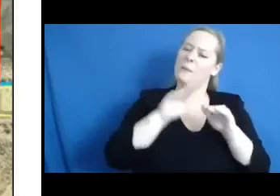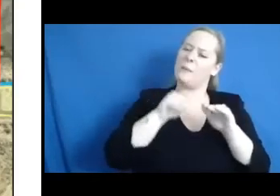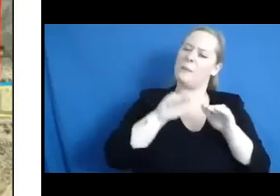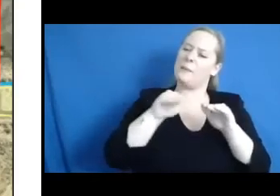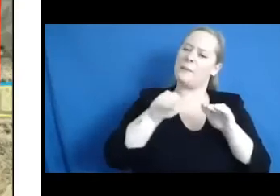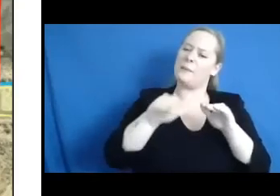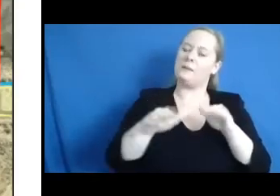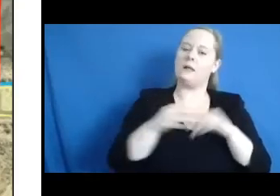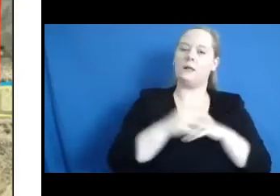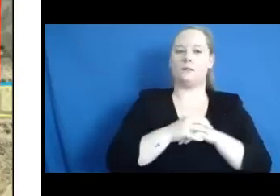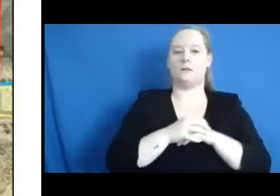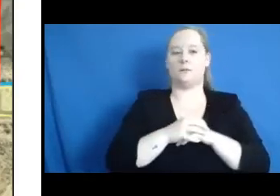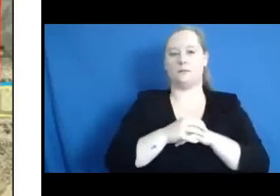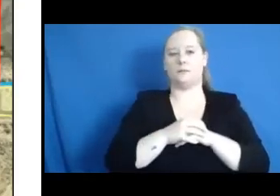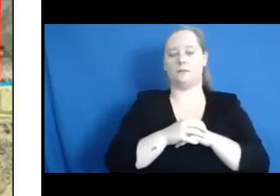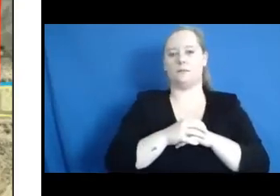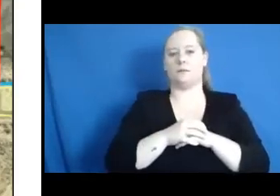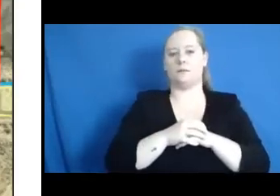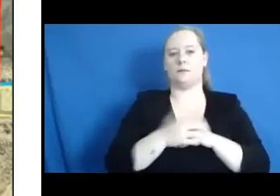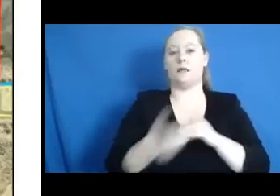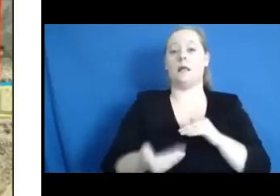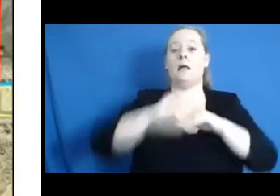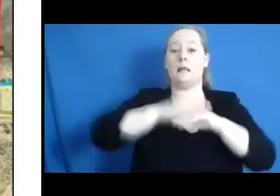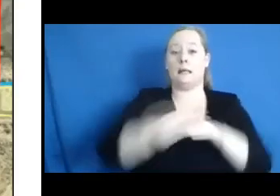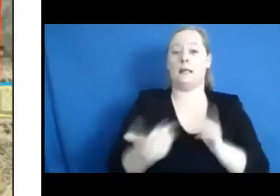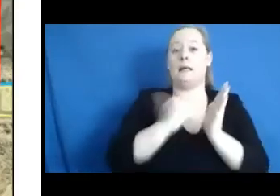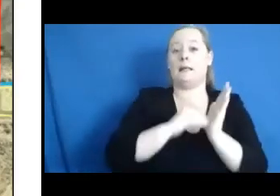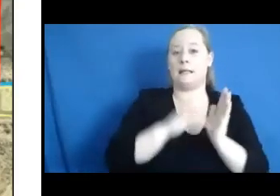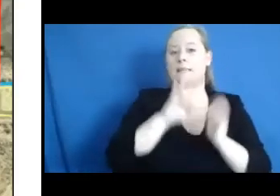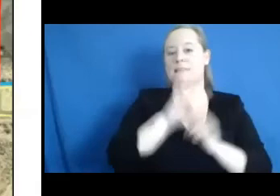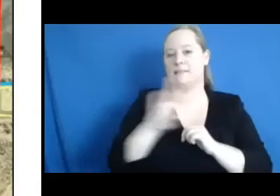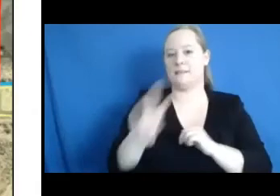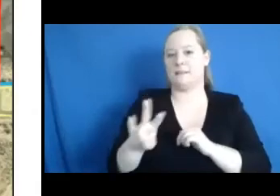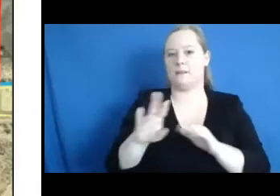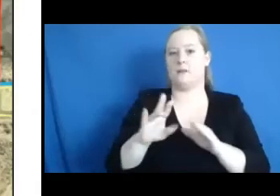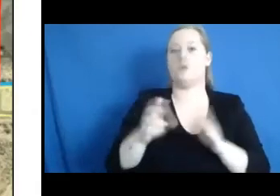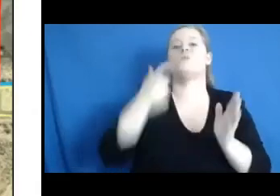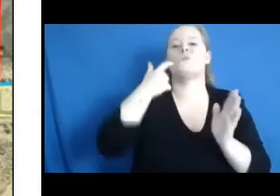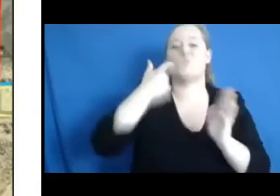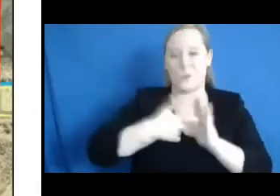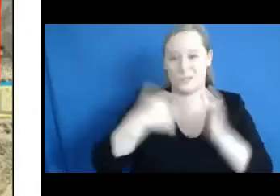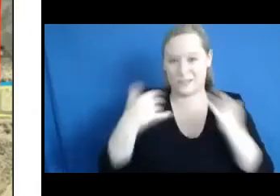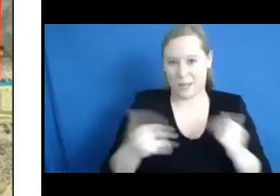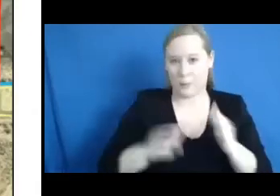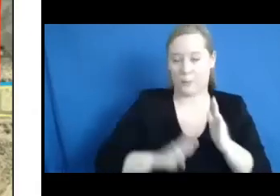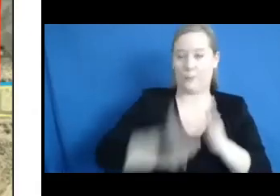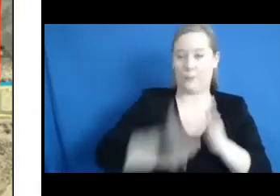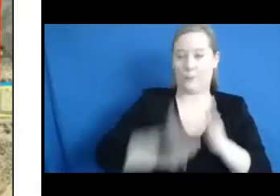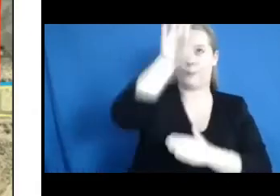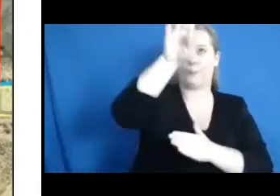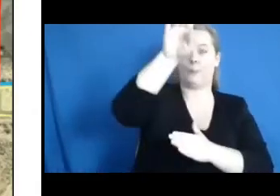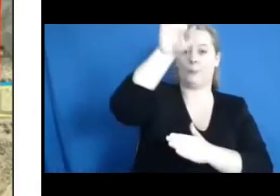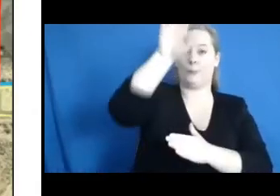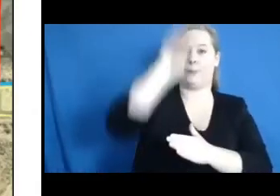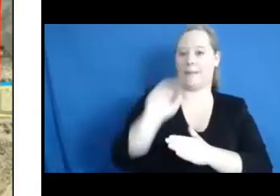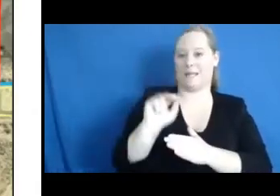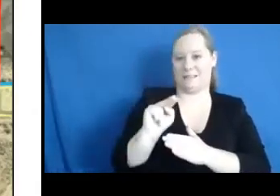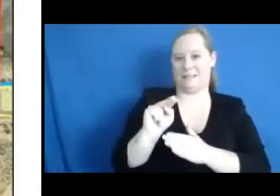39. Layering on BLM 77. Now we can see real spikes in manganese concentration at the